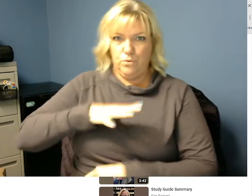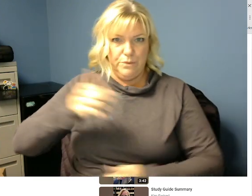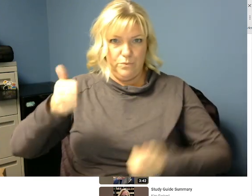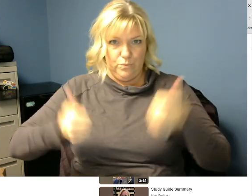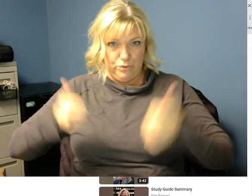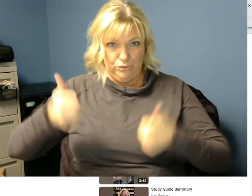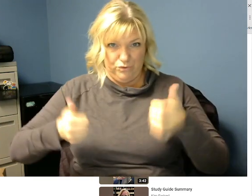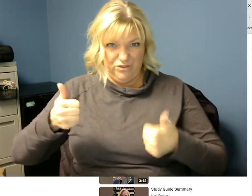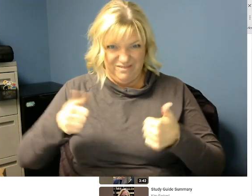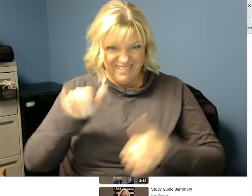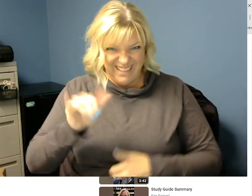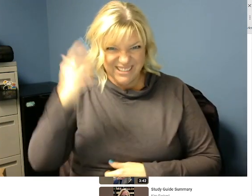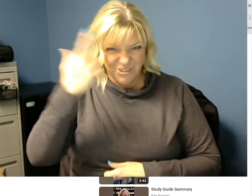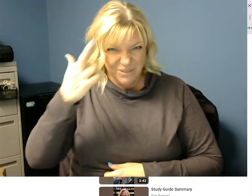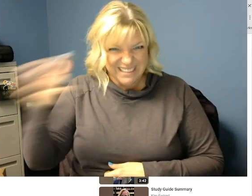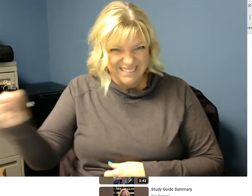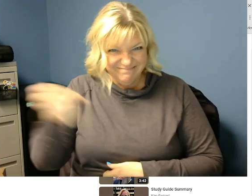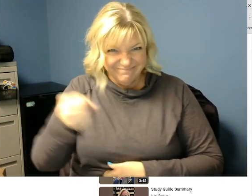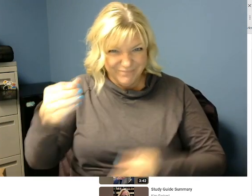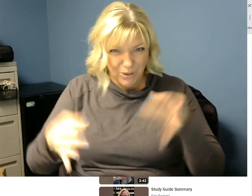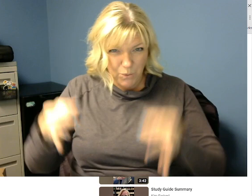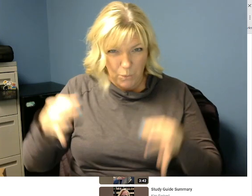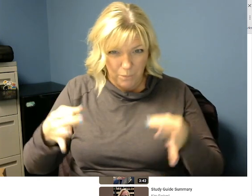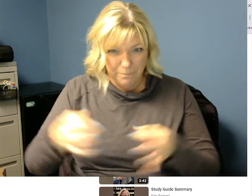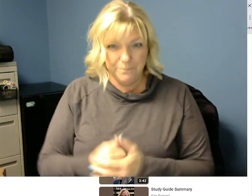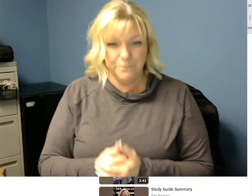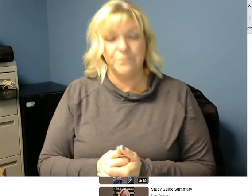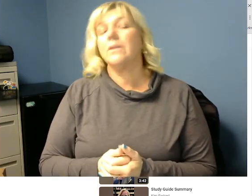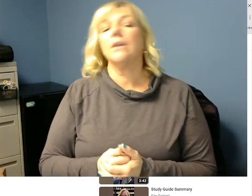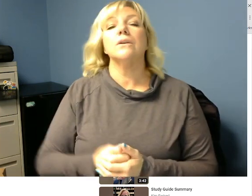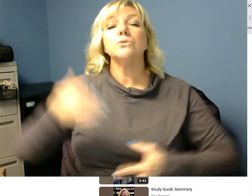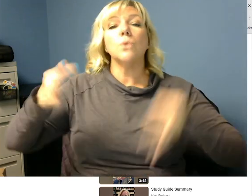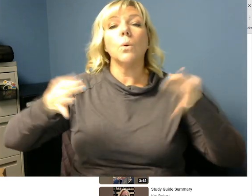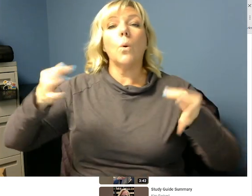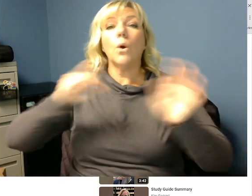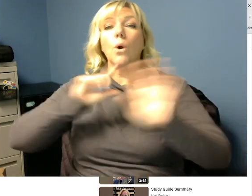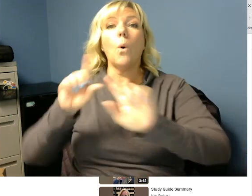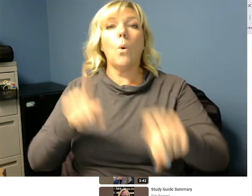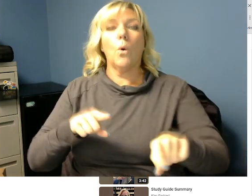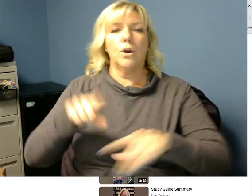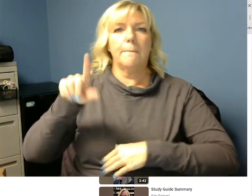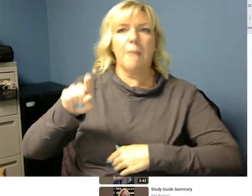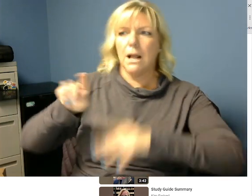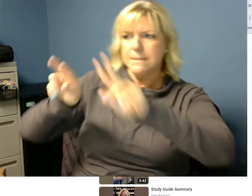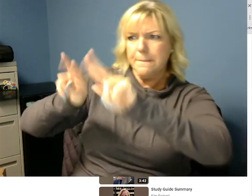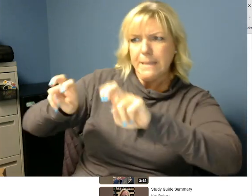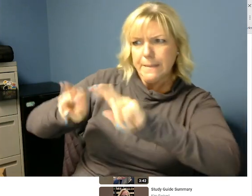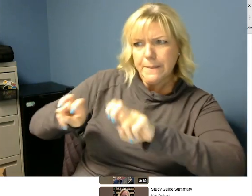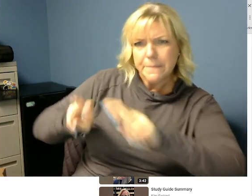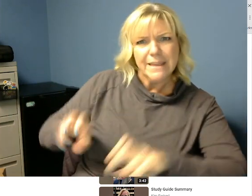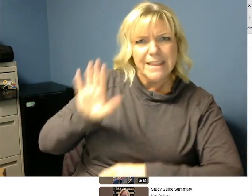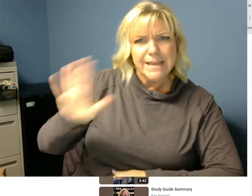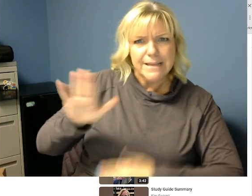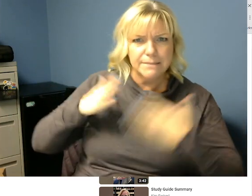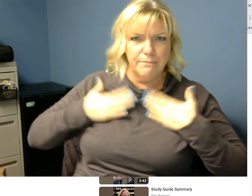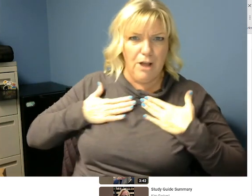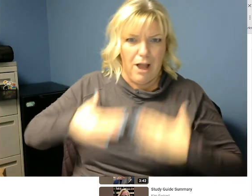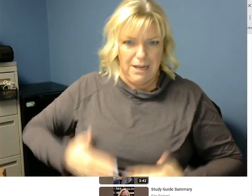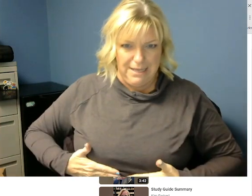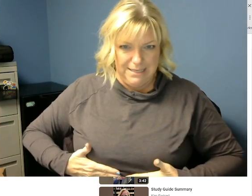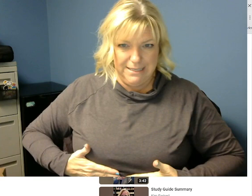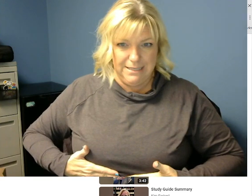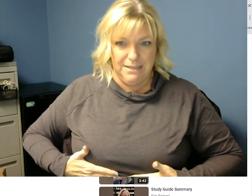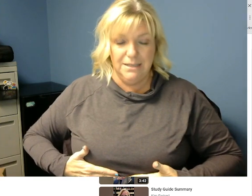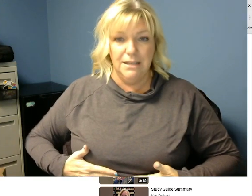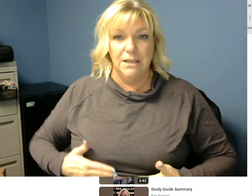So the courts order a search of Hall's body. At this point, Hall must be